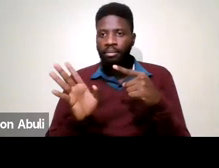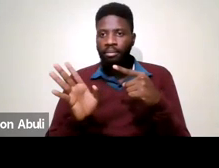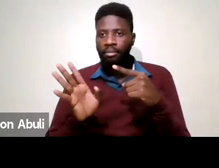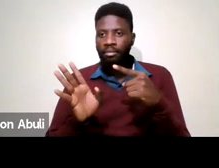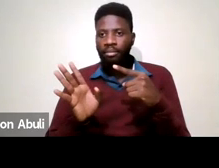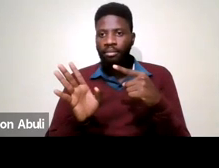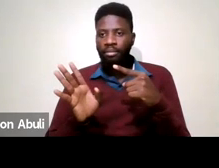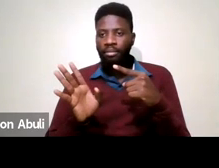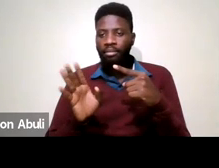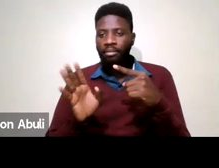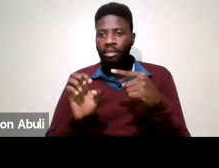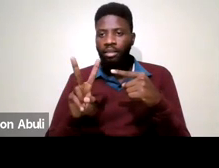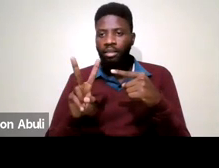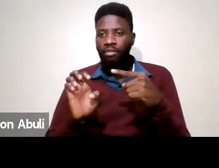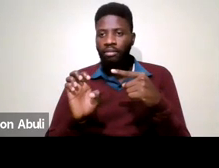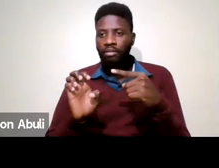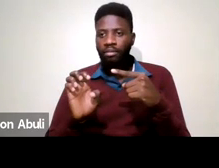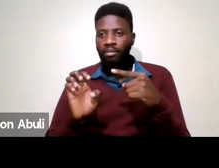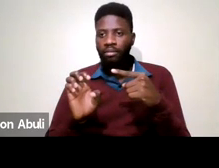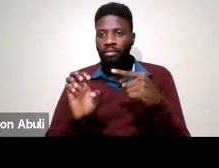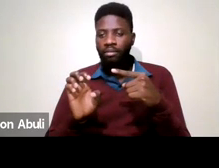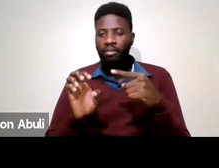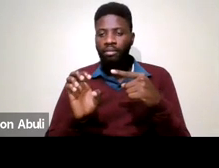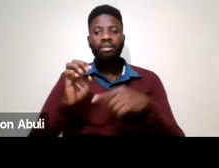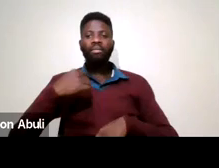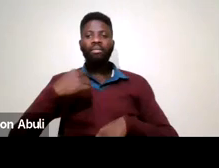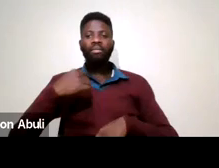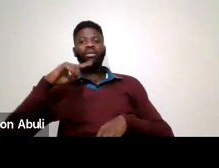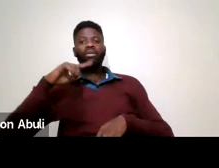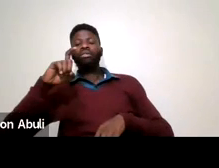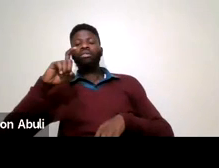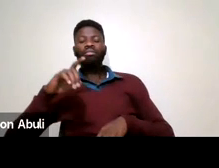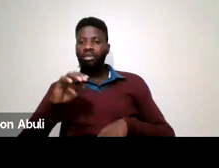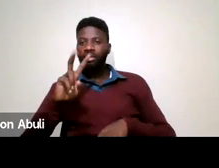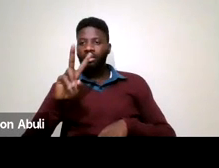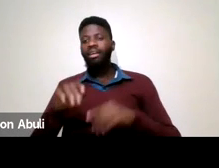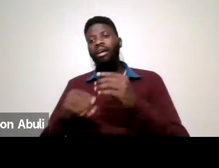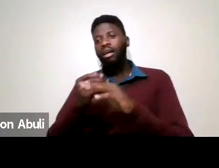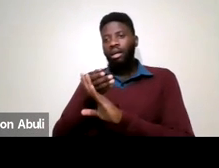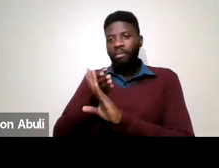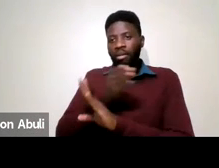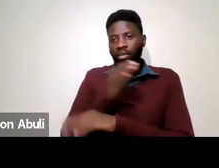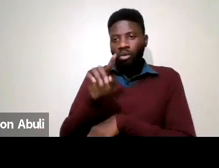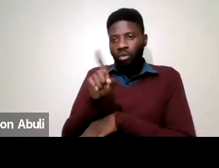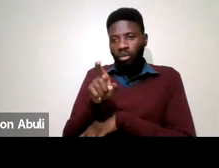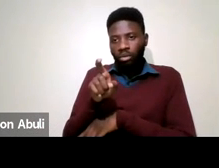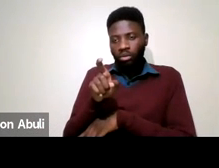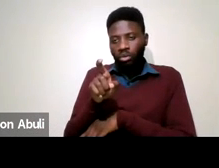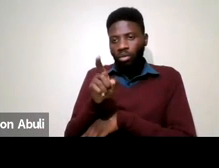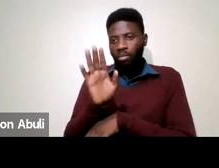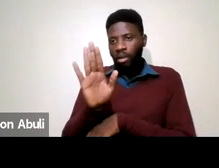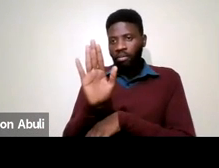Eve? A question? Yes, yes. Before we go to the question, I wanted to